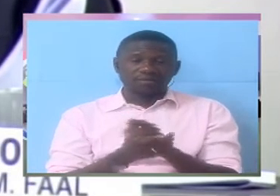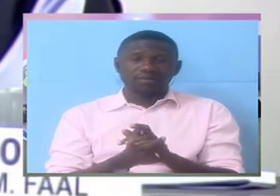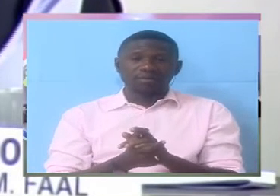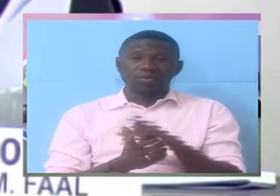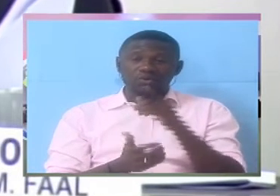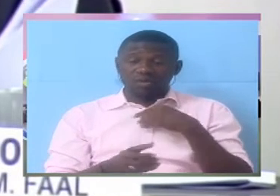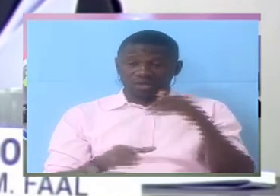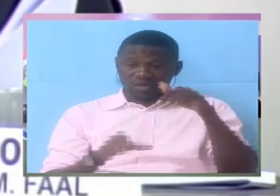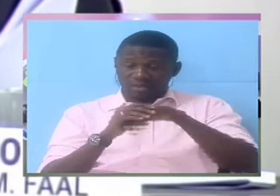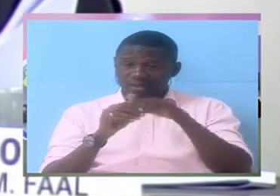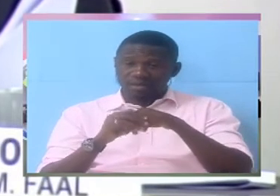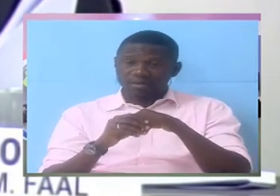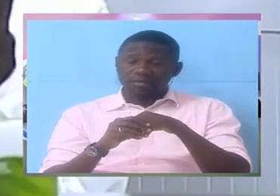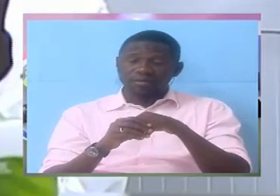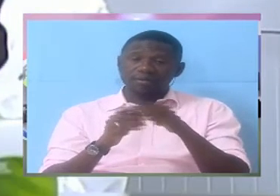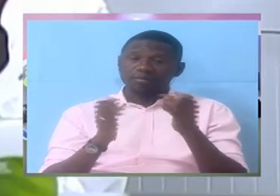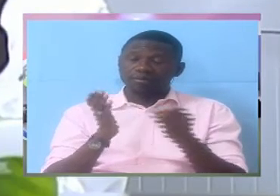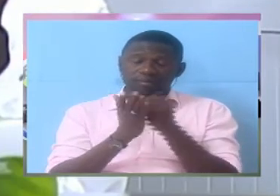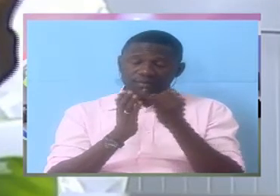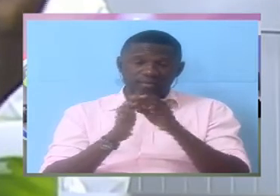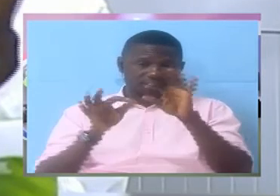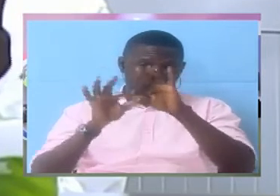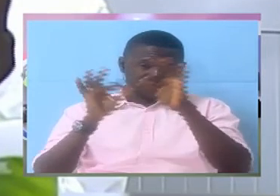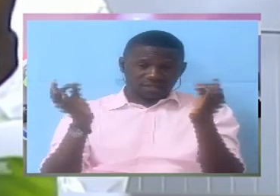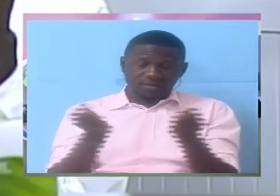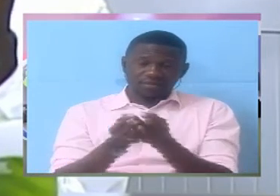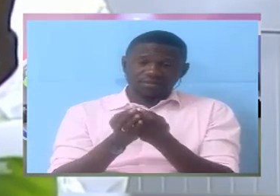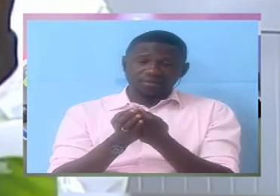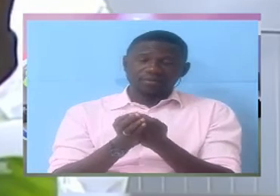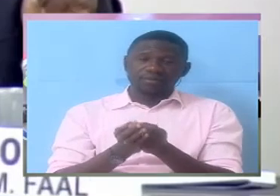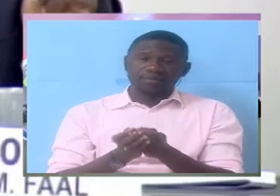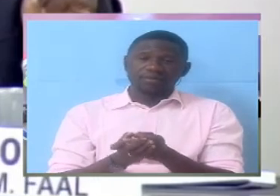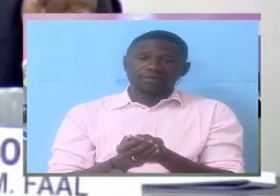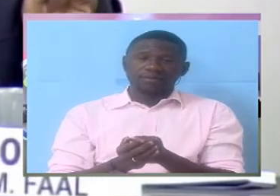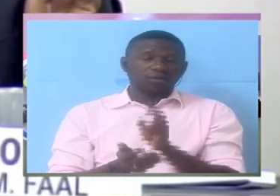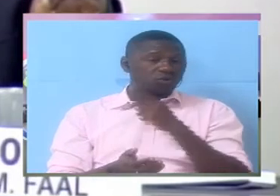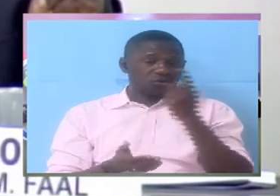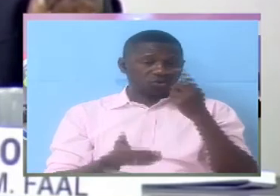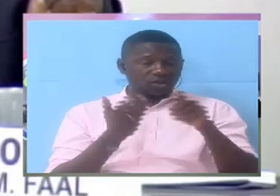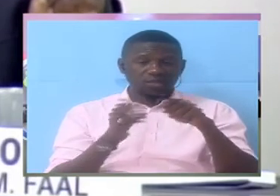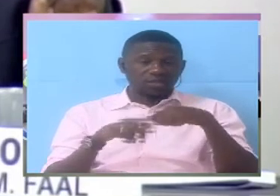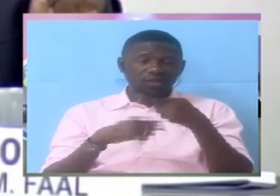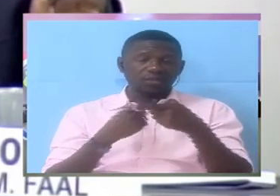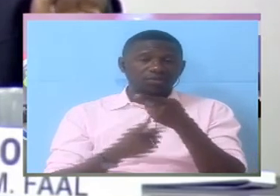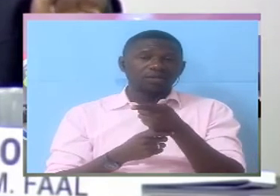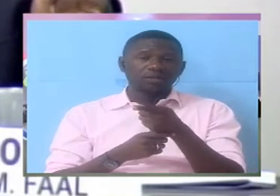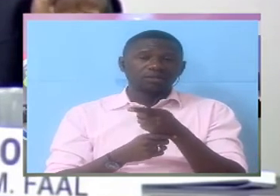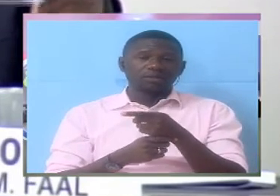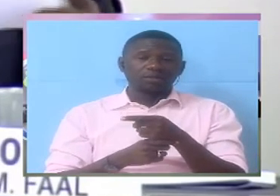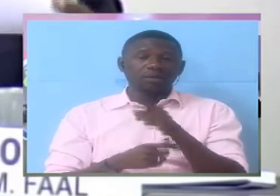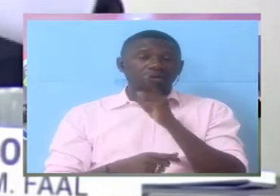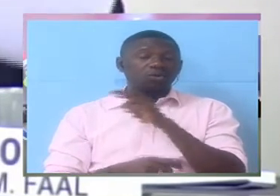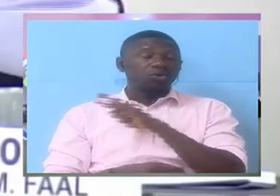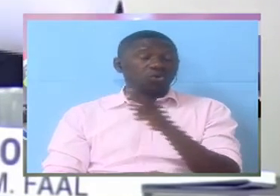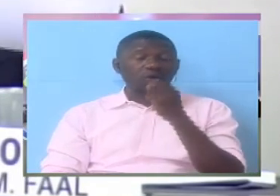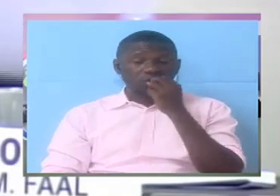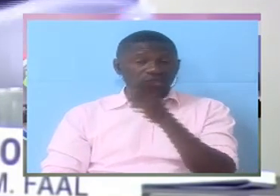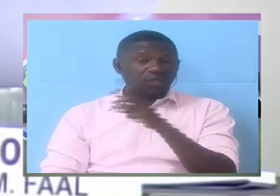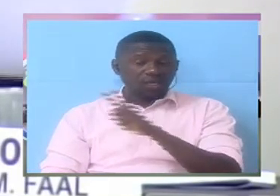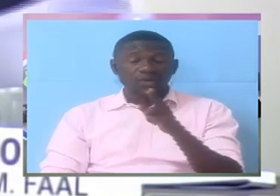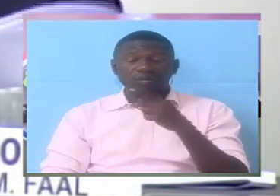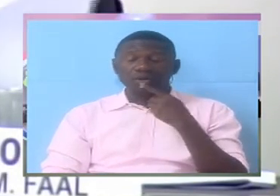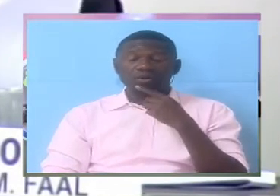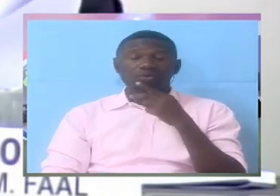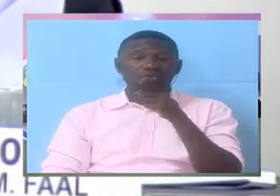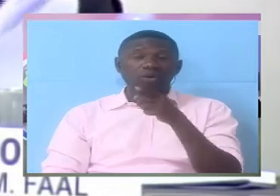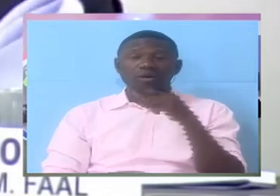No. Did you go there? He's not correct in that. He did not say you were a member of a panel. Panel. He just talked about those